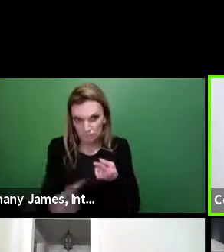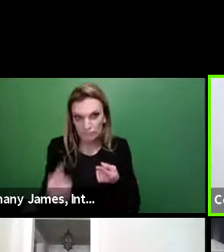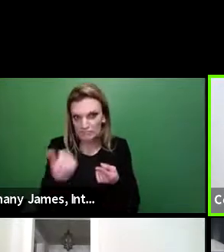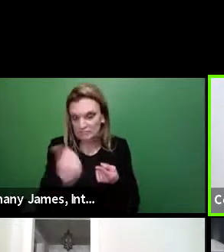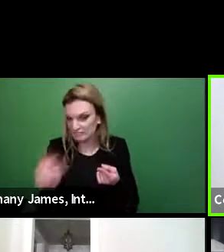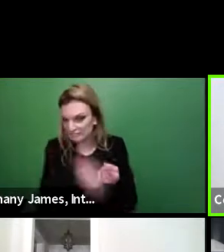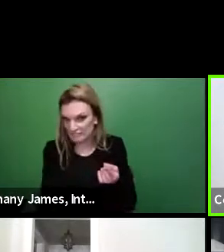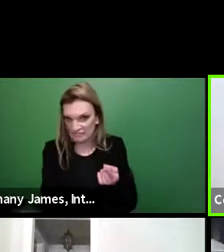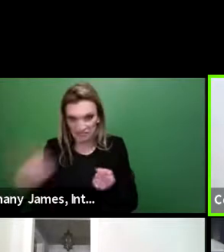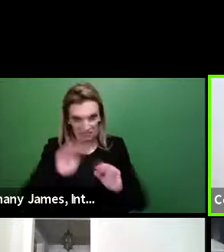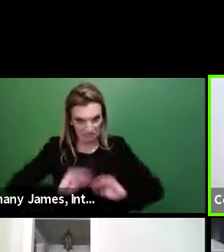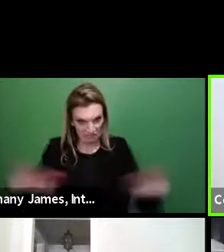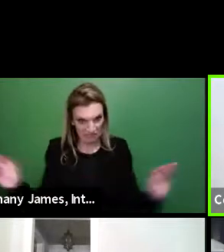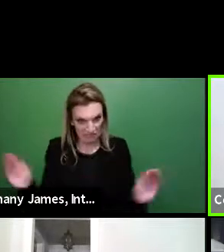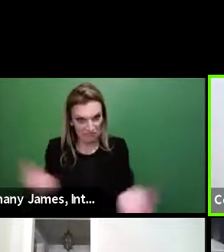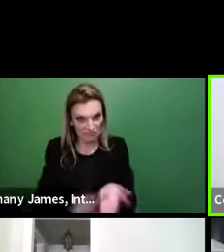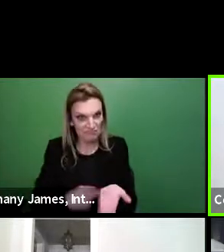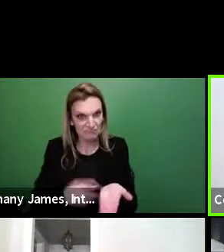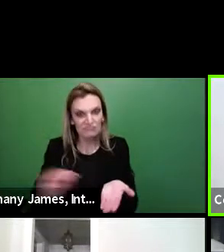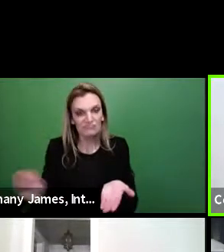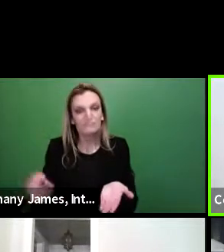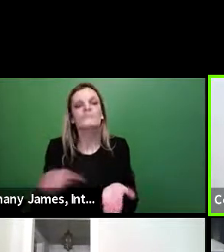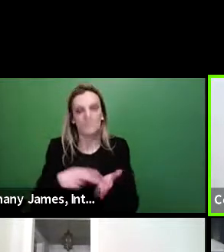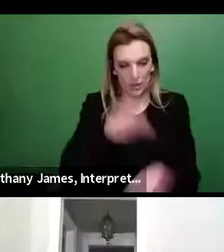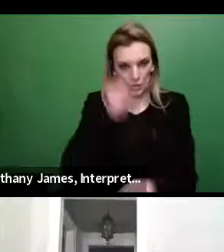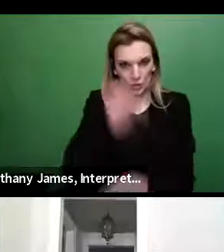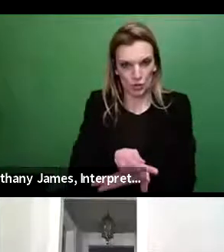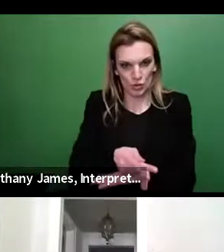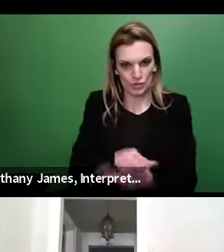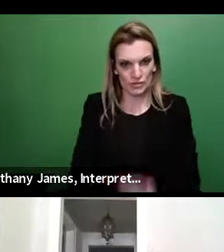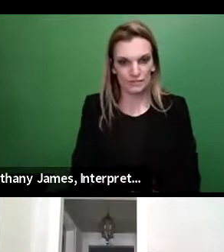Seeing no discussion, the consent agenda is approved.